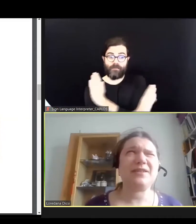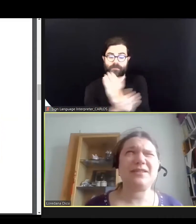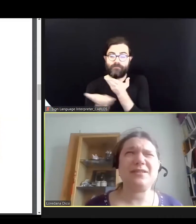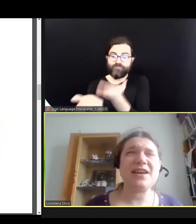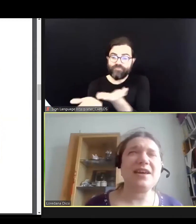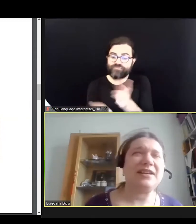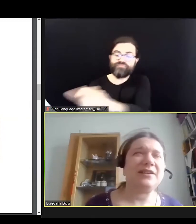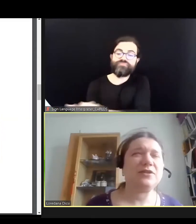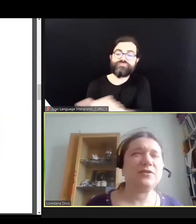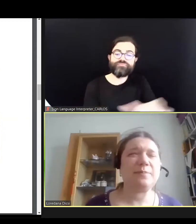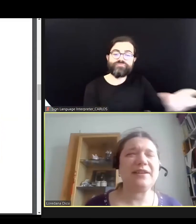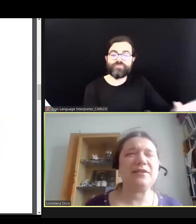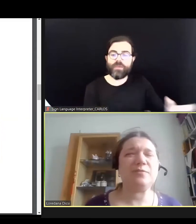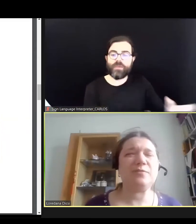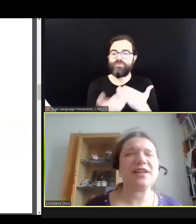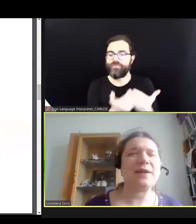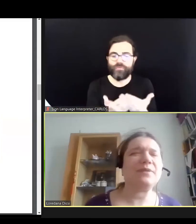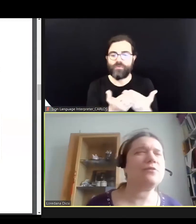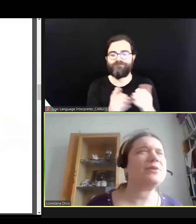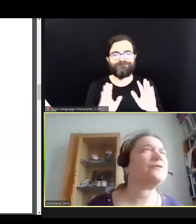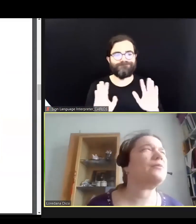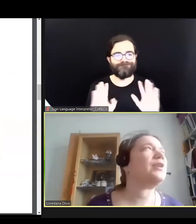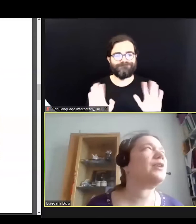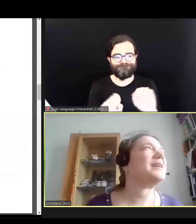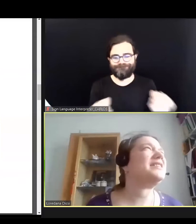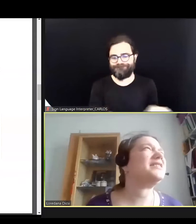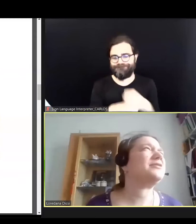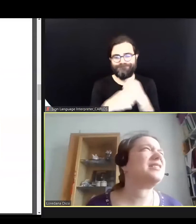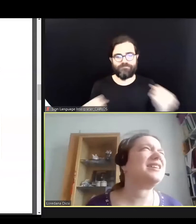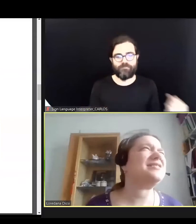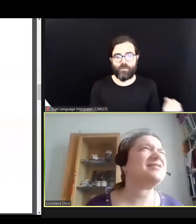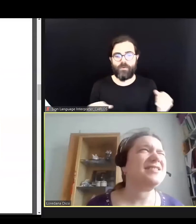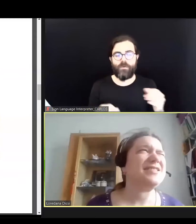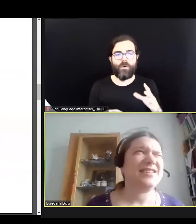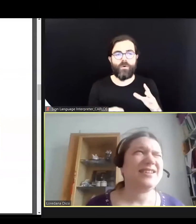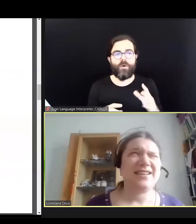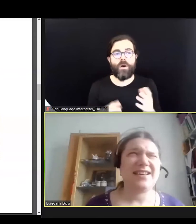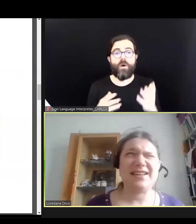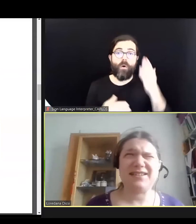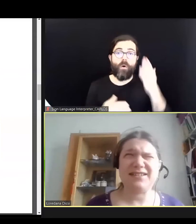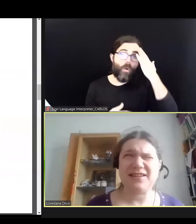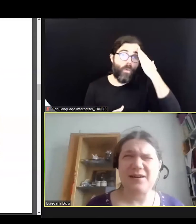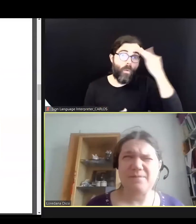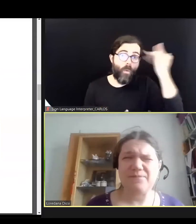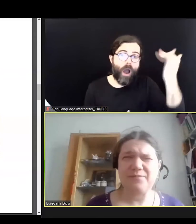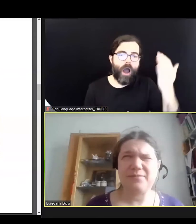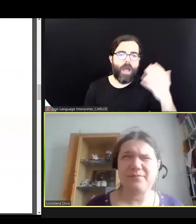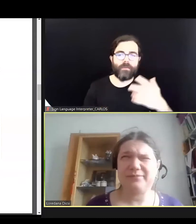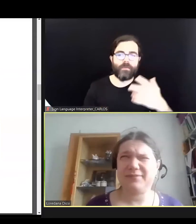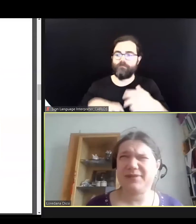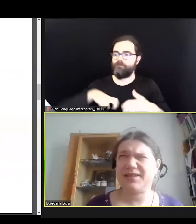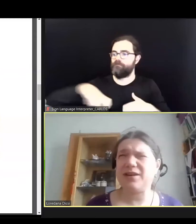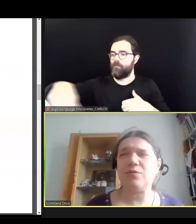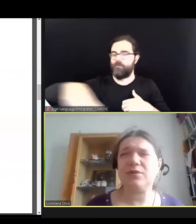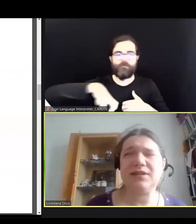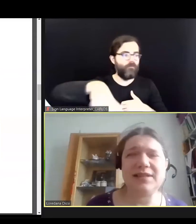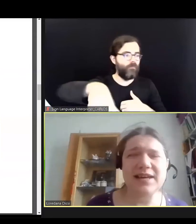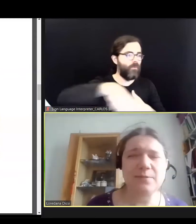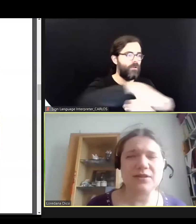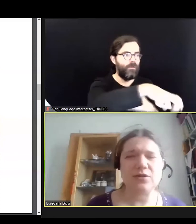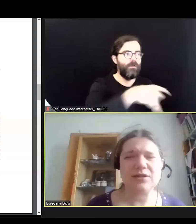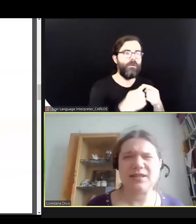because even outside crisis period, this is very important to have, and it is